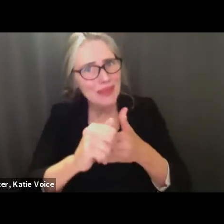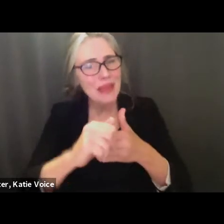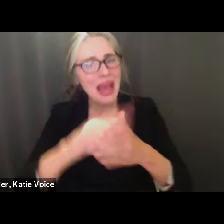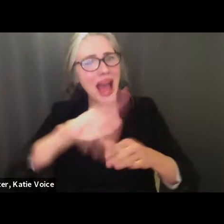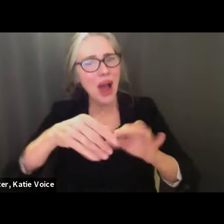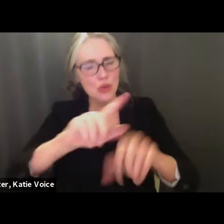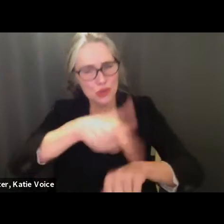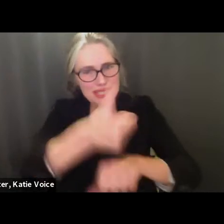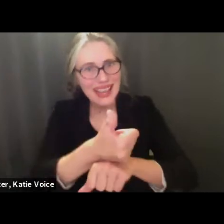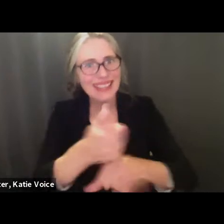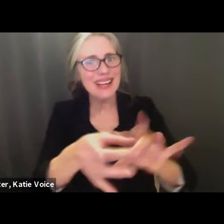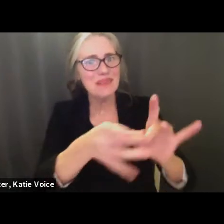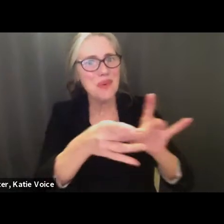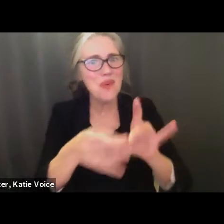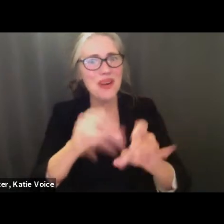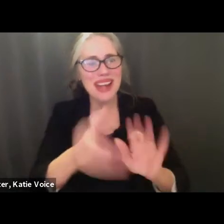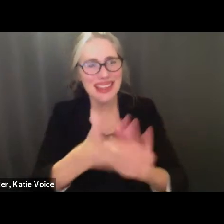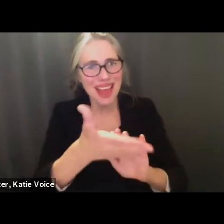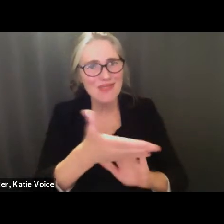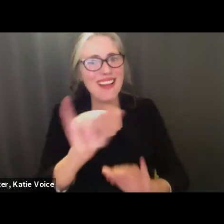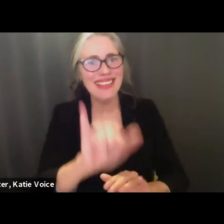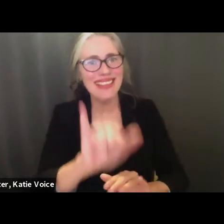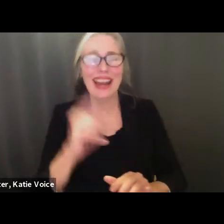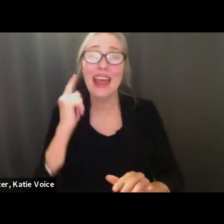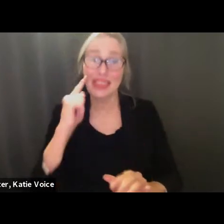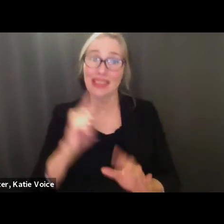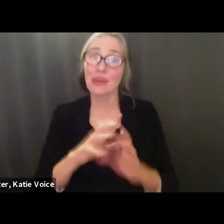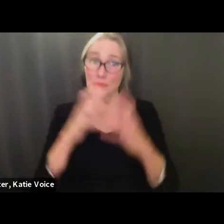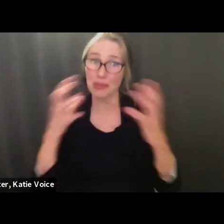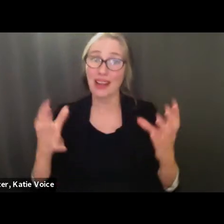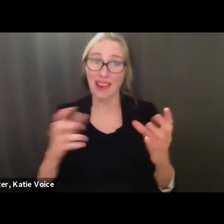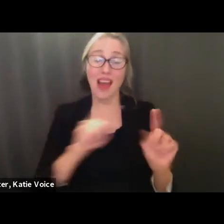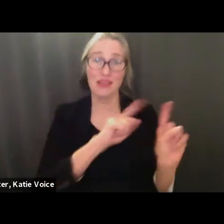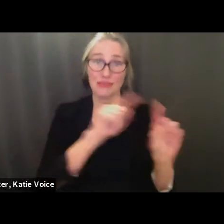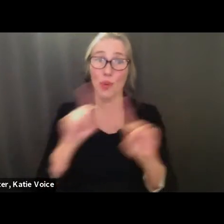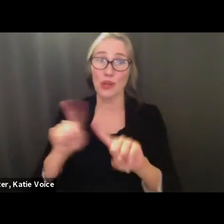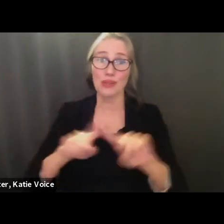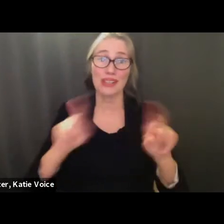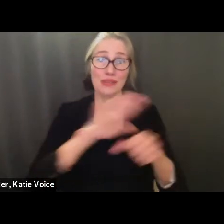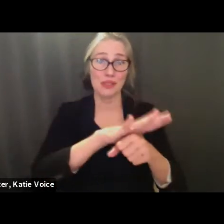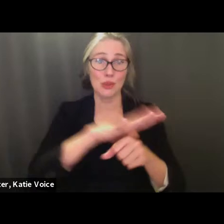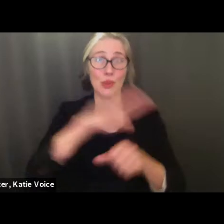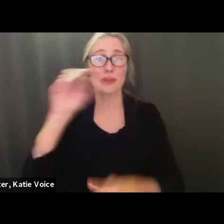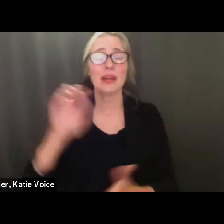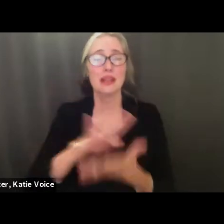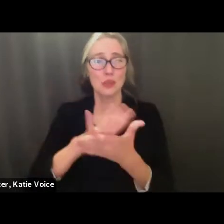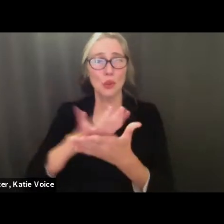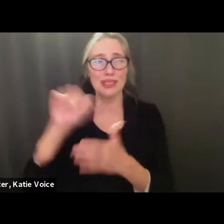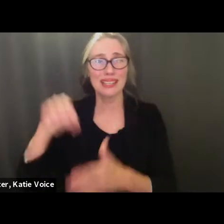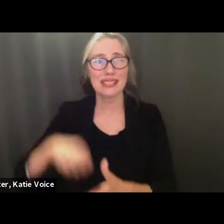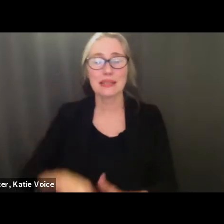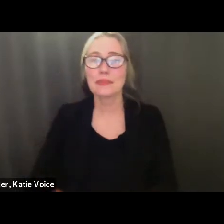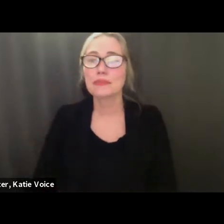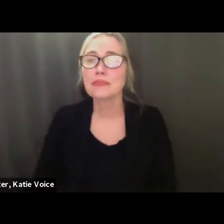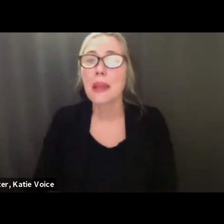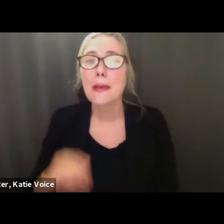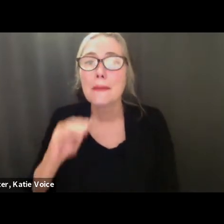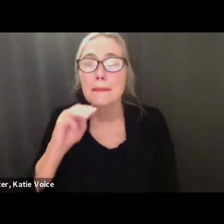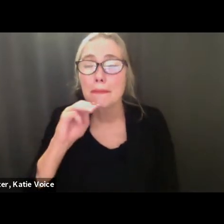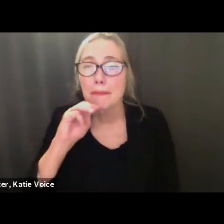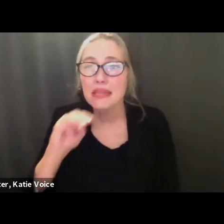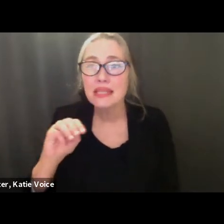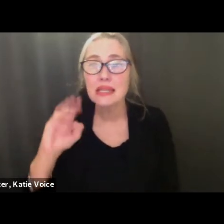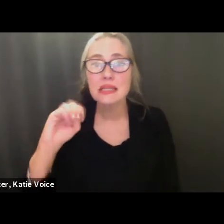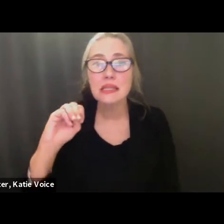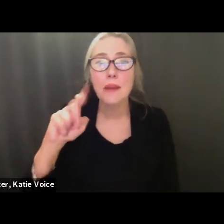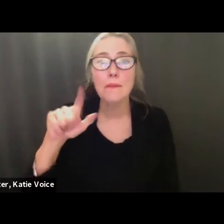believe a lot of the work will be happening at the school sites. Thank you. Ms. Sims Moten, please. Yes, so I was one of